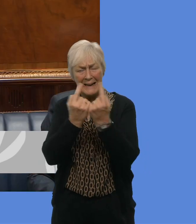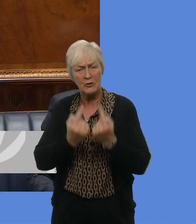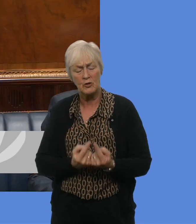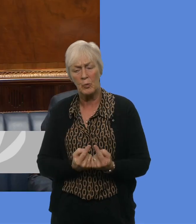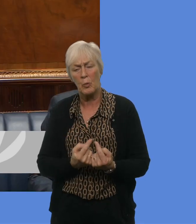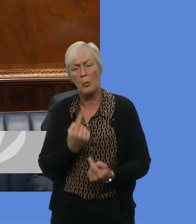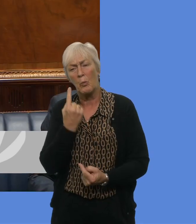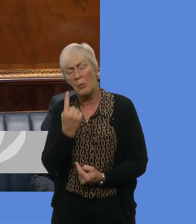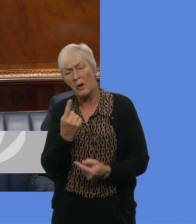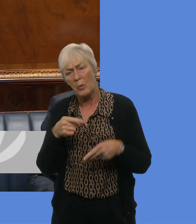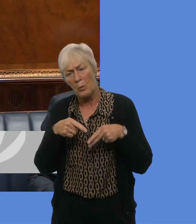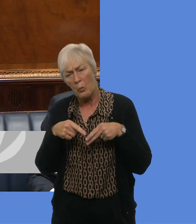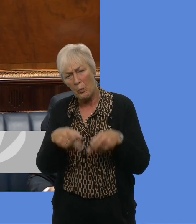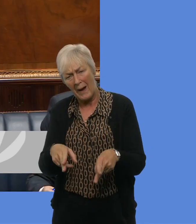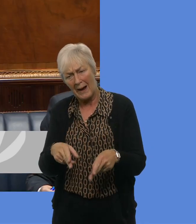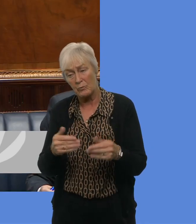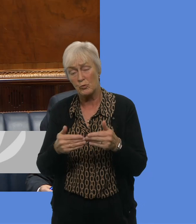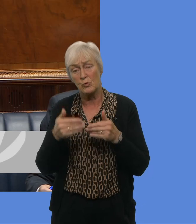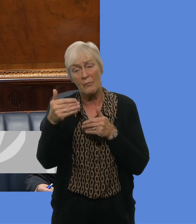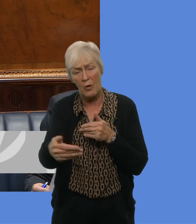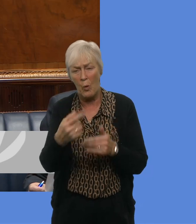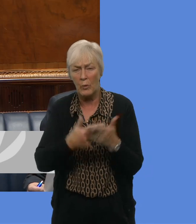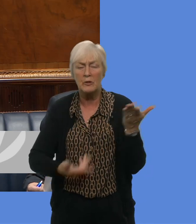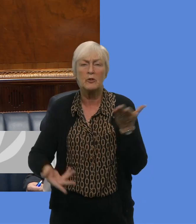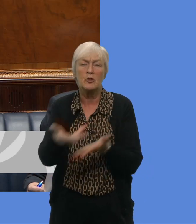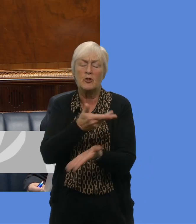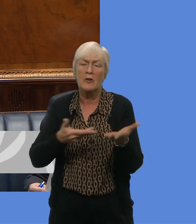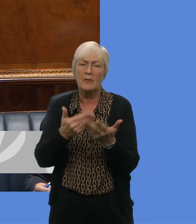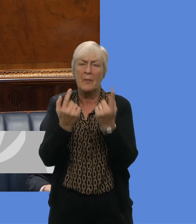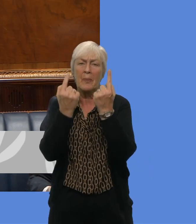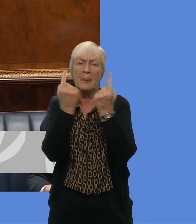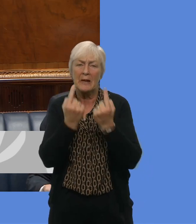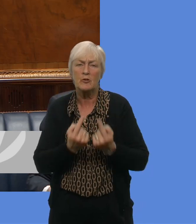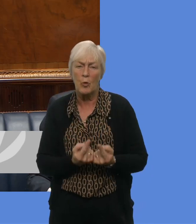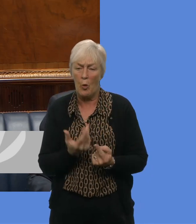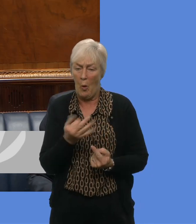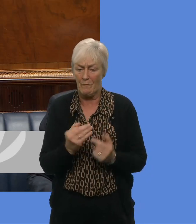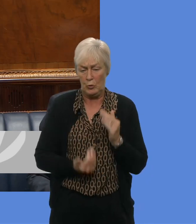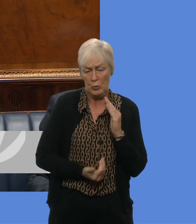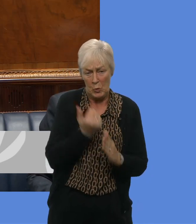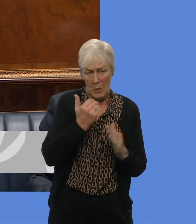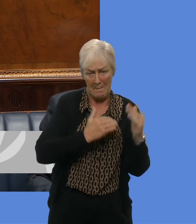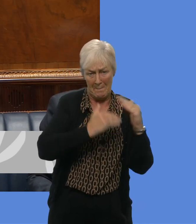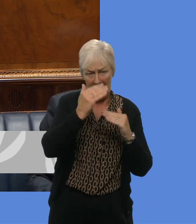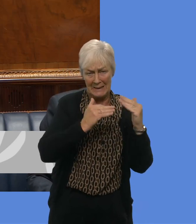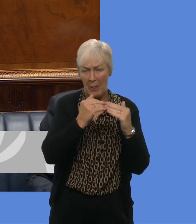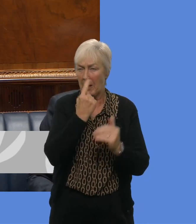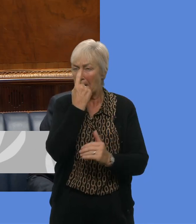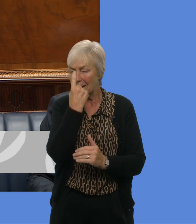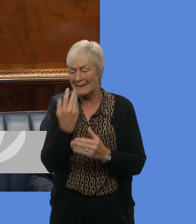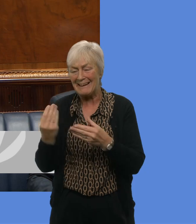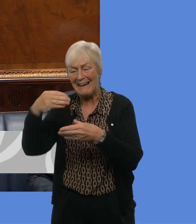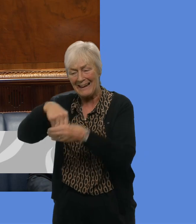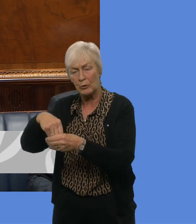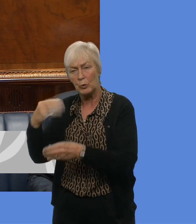of the ways, so far we've only discussed the issue of new builds and capacity within schools,